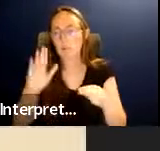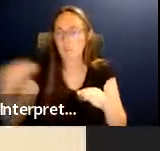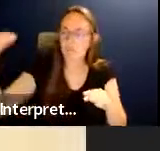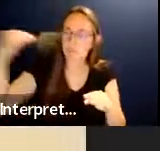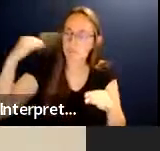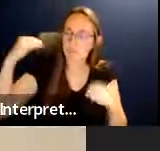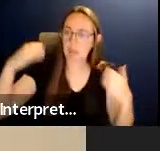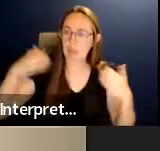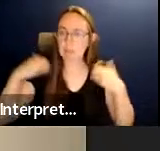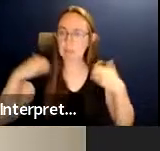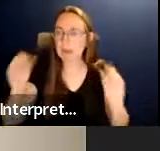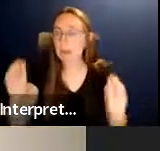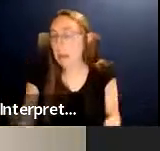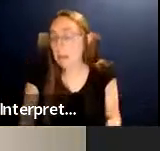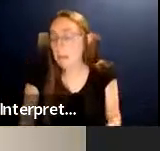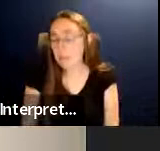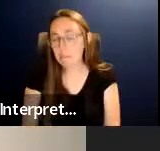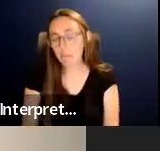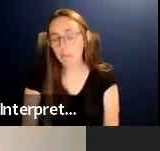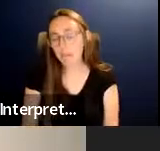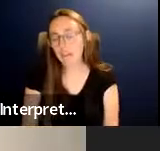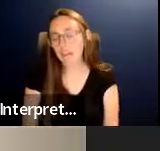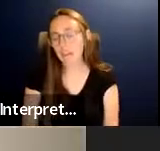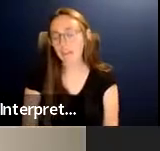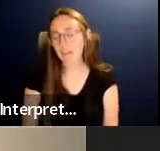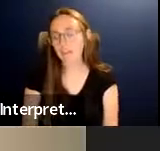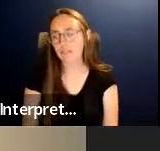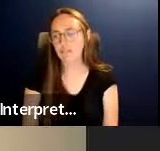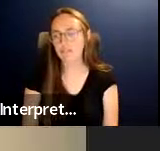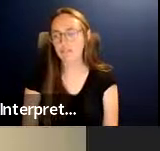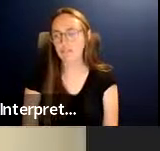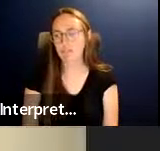backpack. Again, I notice I've missed a few